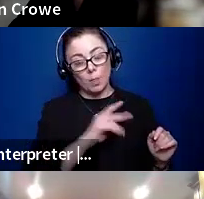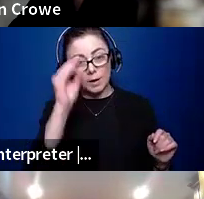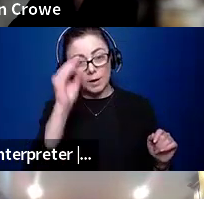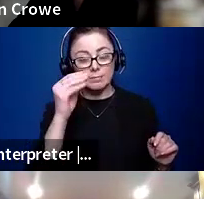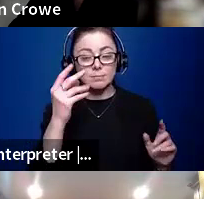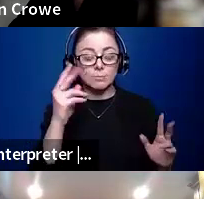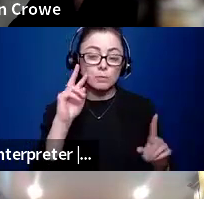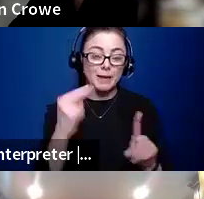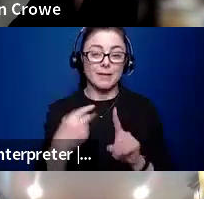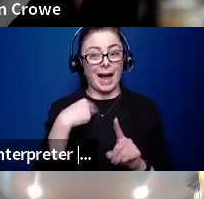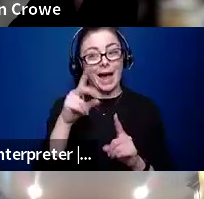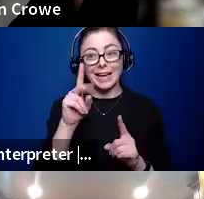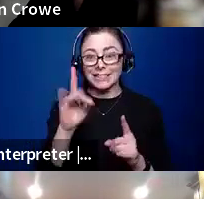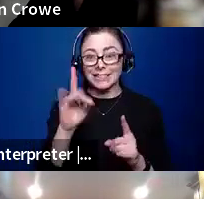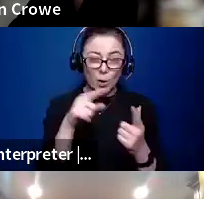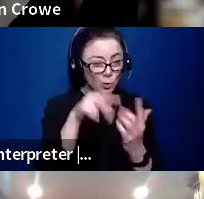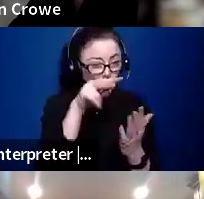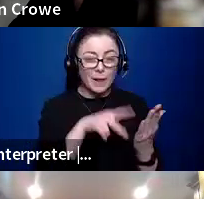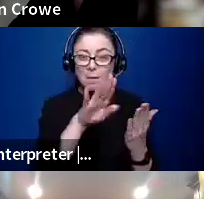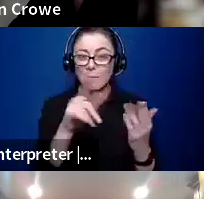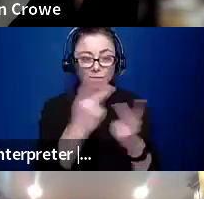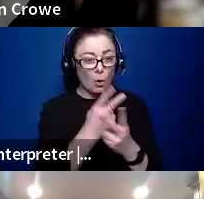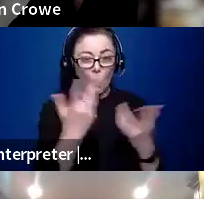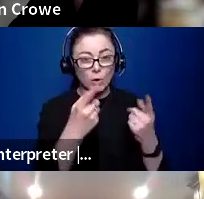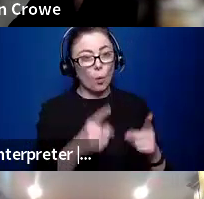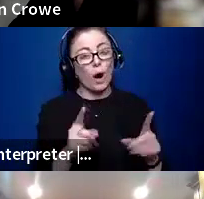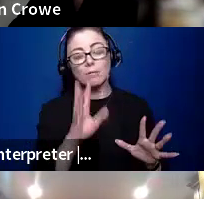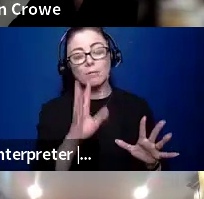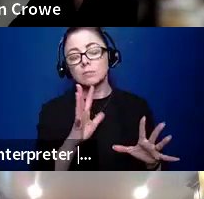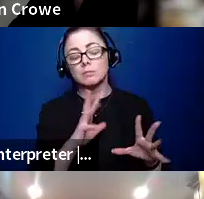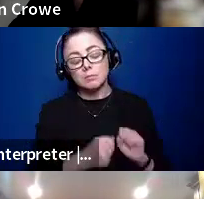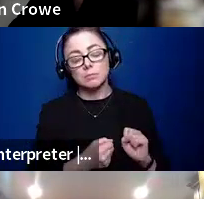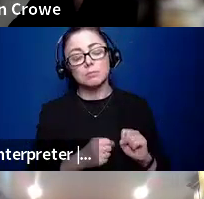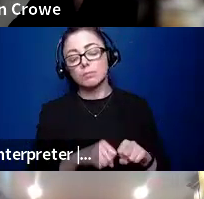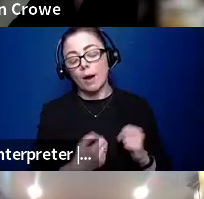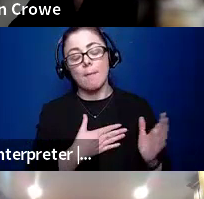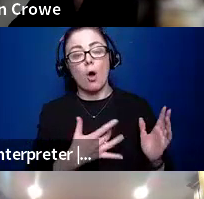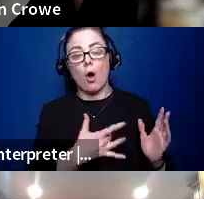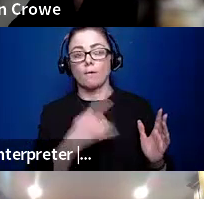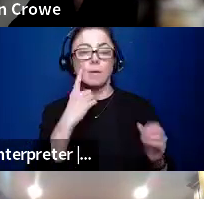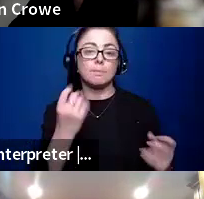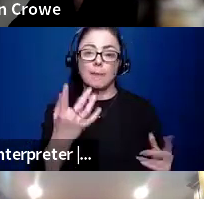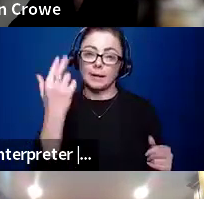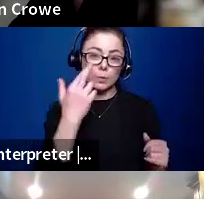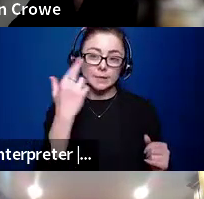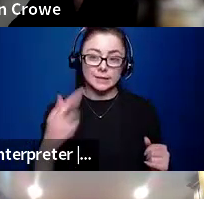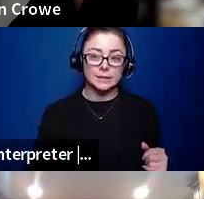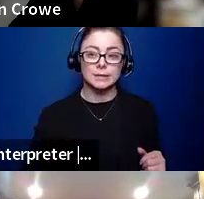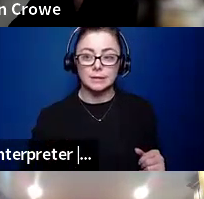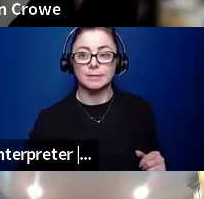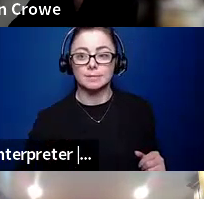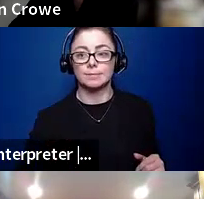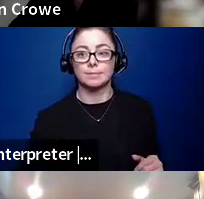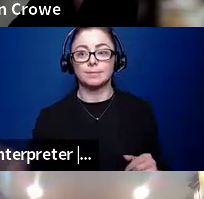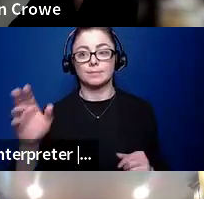actually have tried to look at the bill and figure out what's going on, and it's breaking my heart on many levels, because someone had said it's reminiscent of what happened